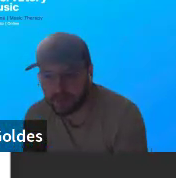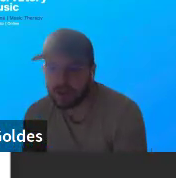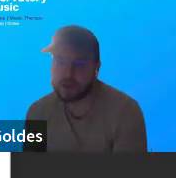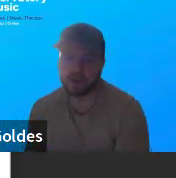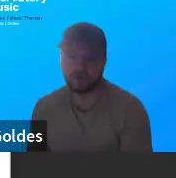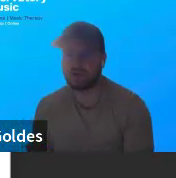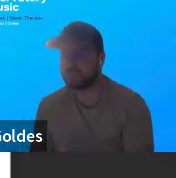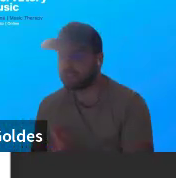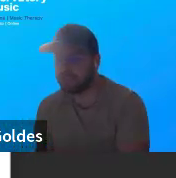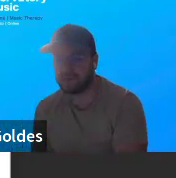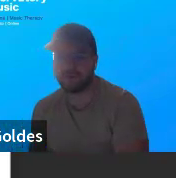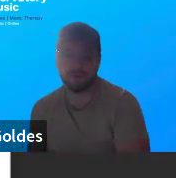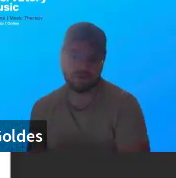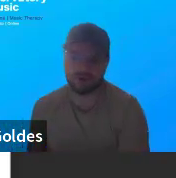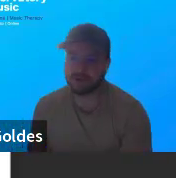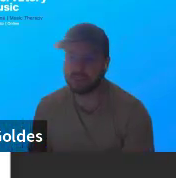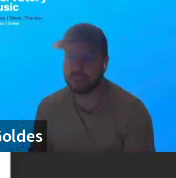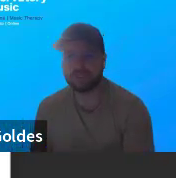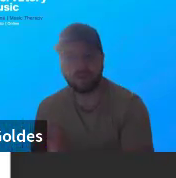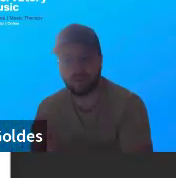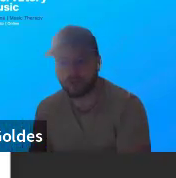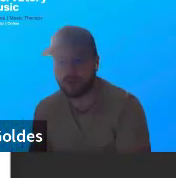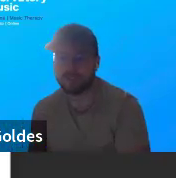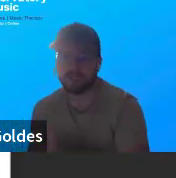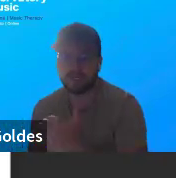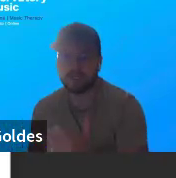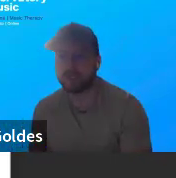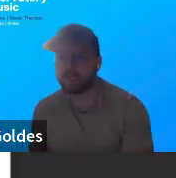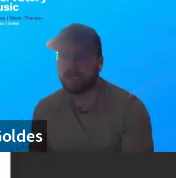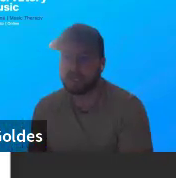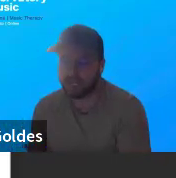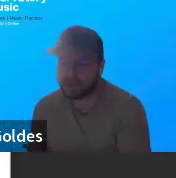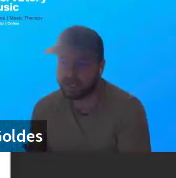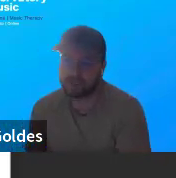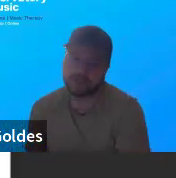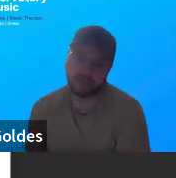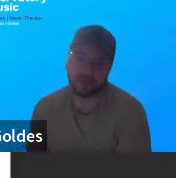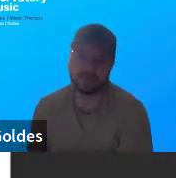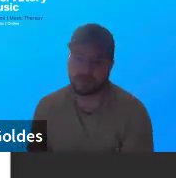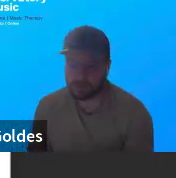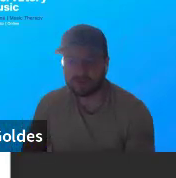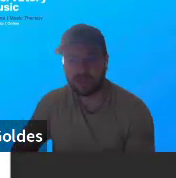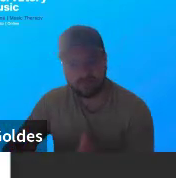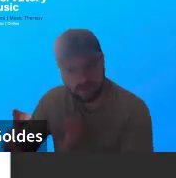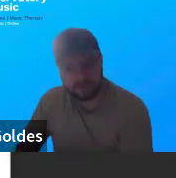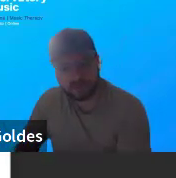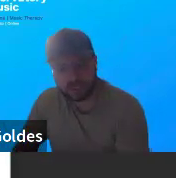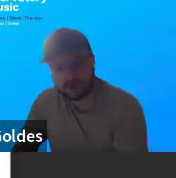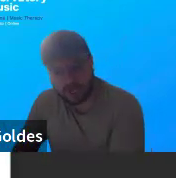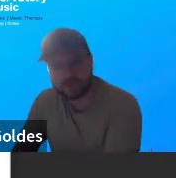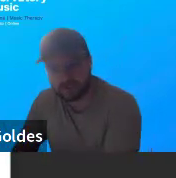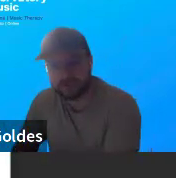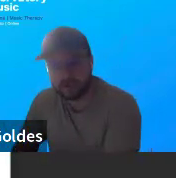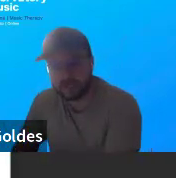extensive, rigorous interviews, references, backgrounds, and live scan, so that when